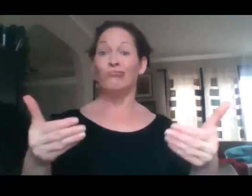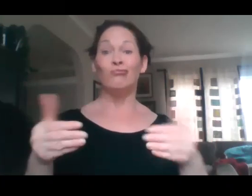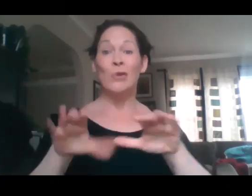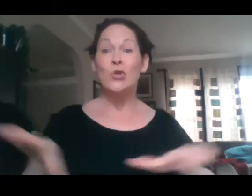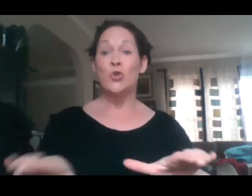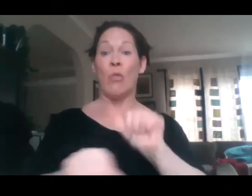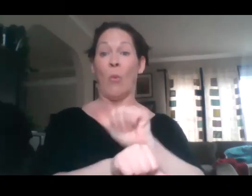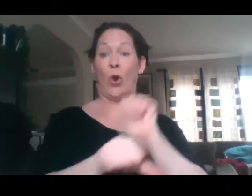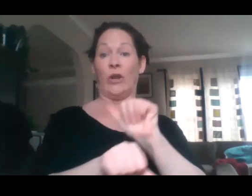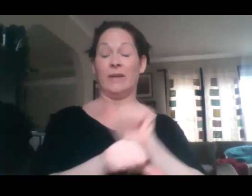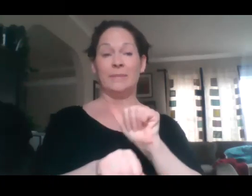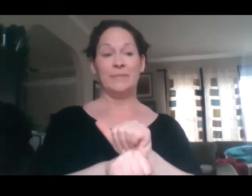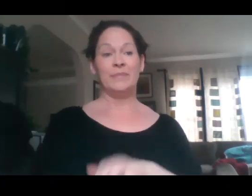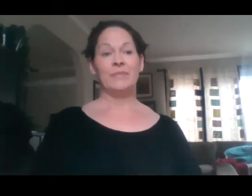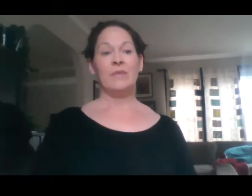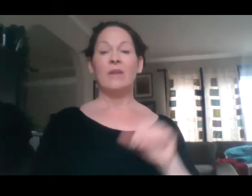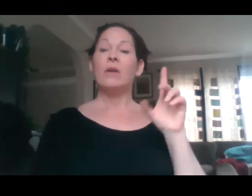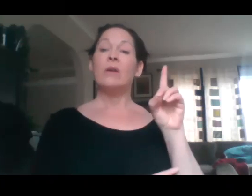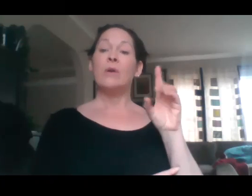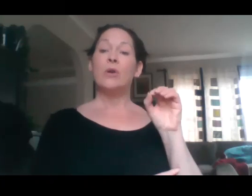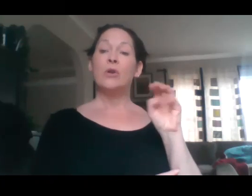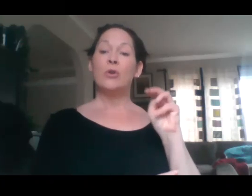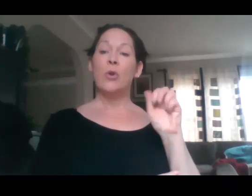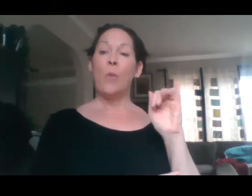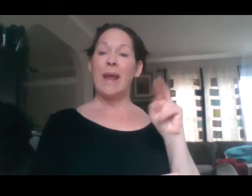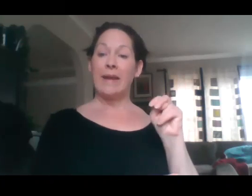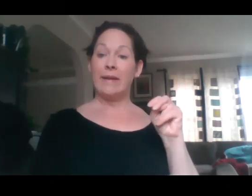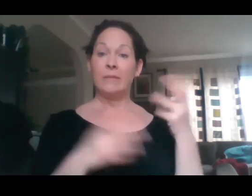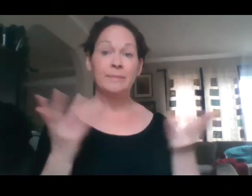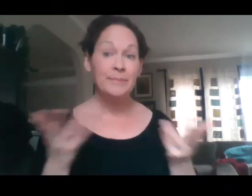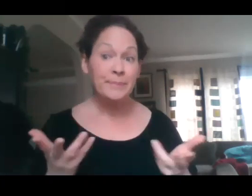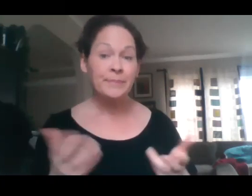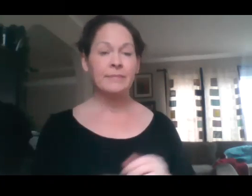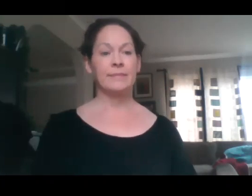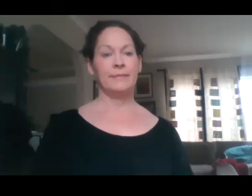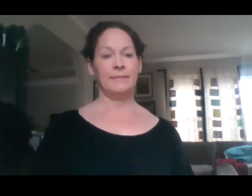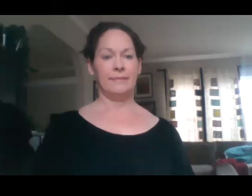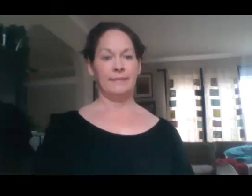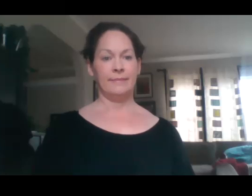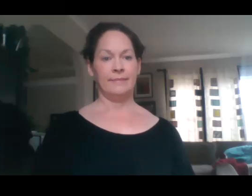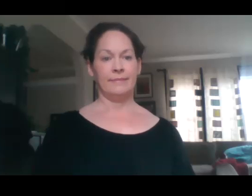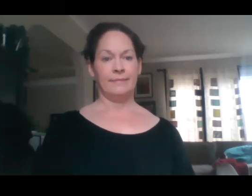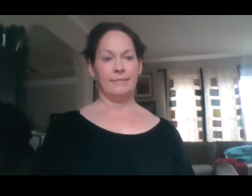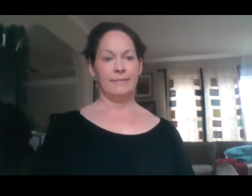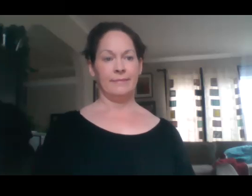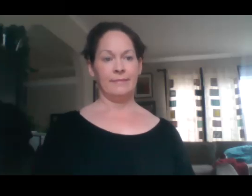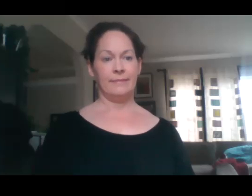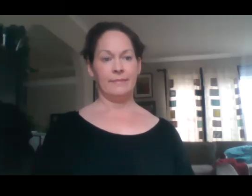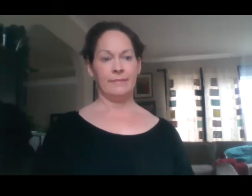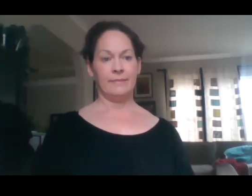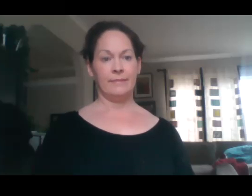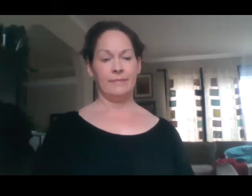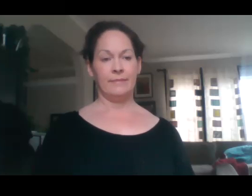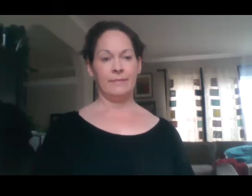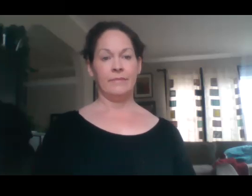domain for this is x cannot equal 1. And on